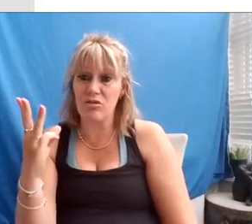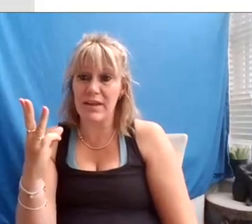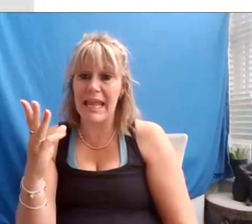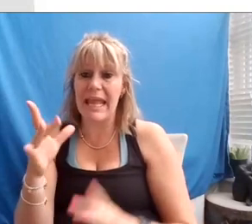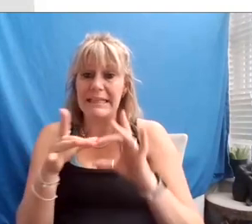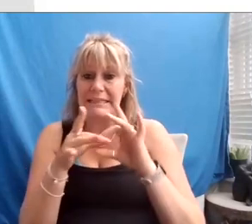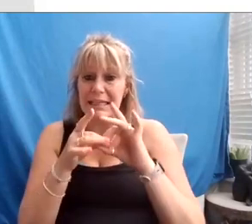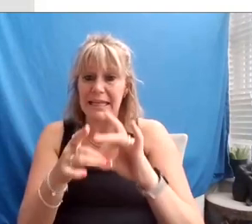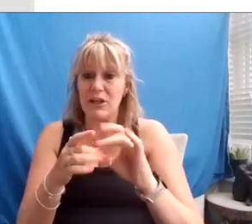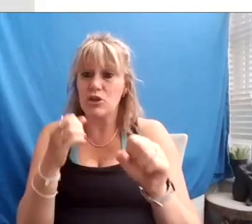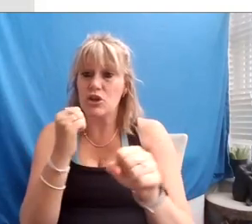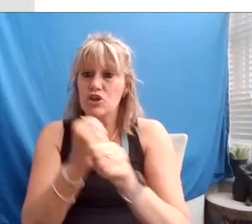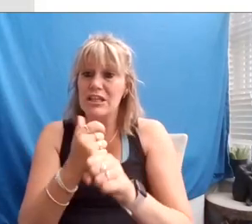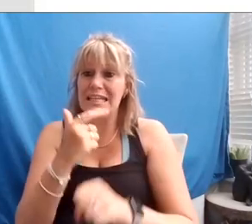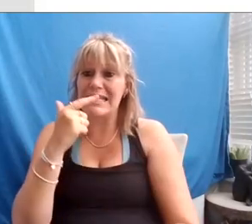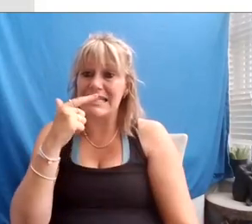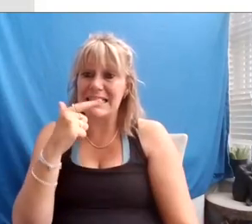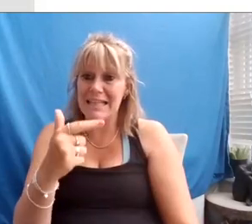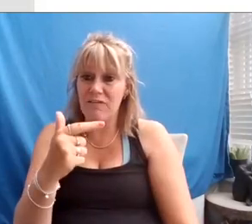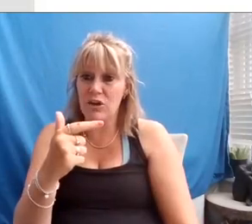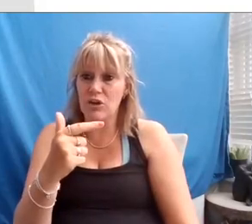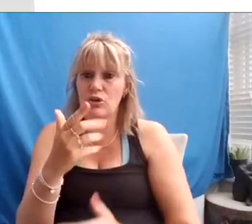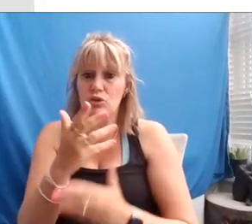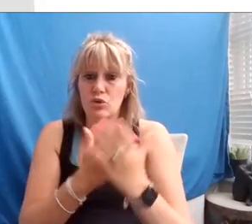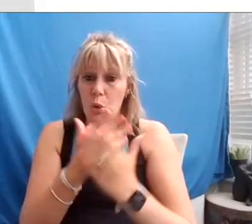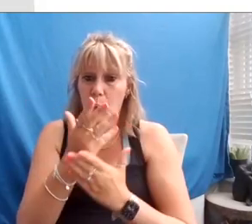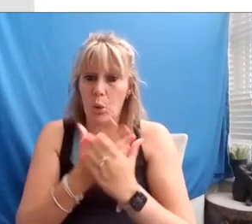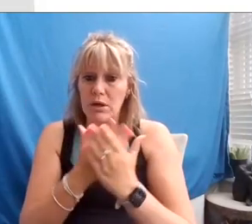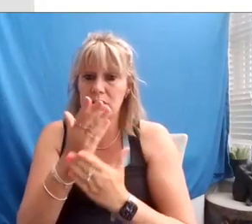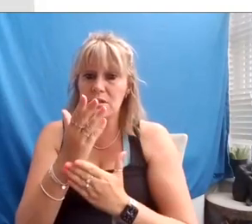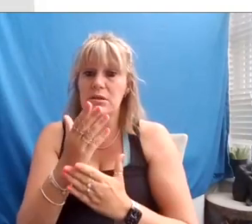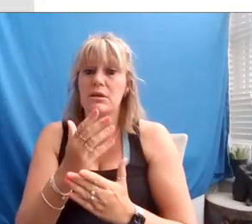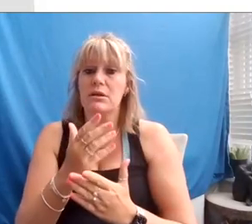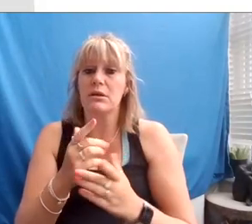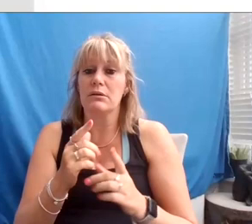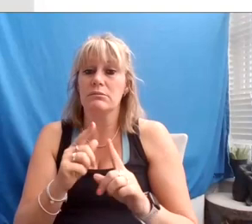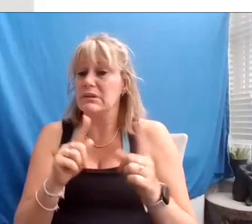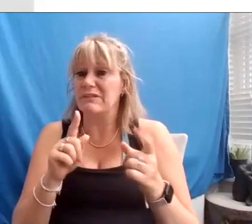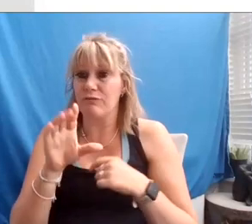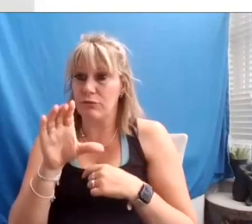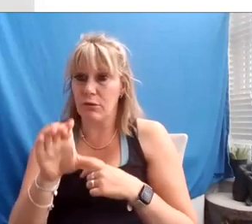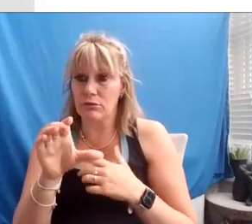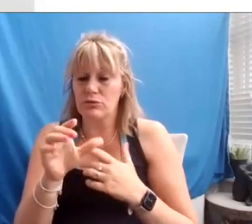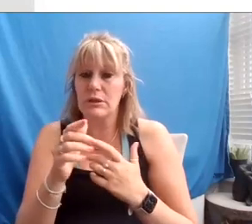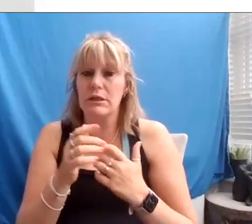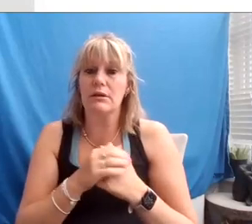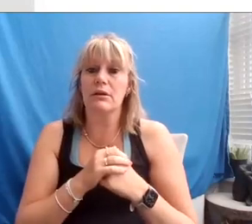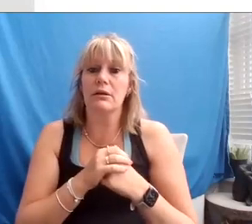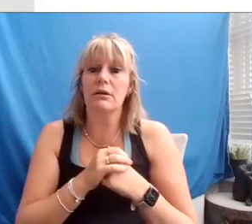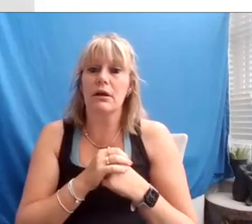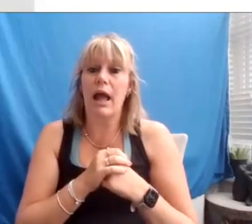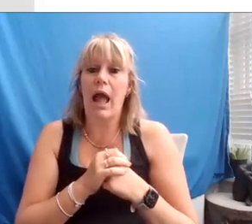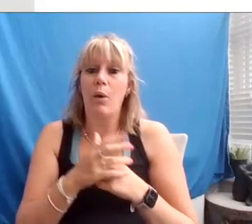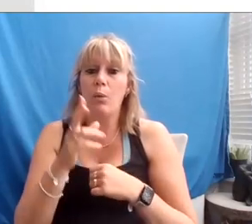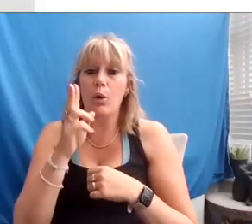G7 talks in Hiroshima. So what you see in the foreground is lots of